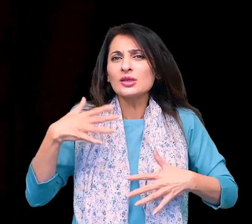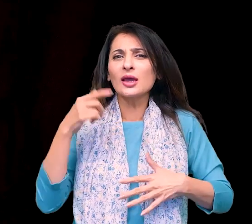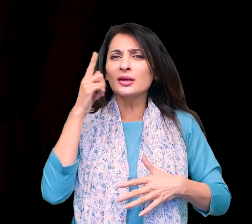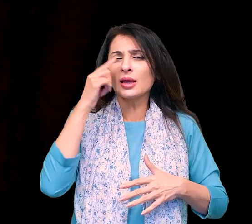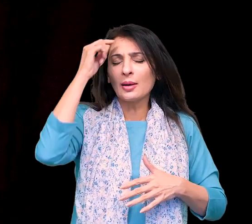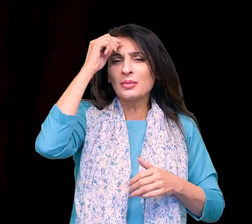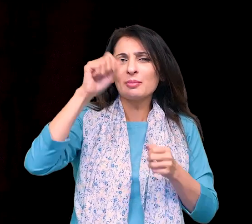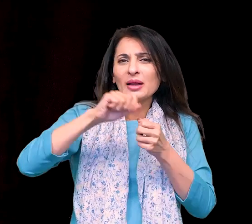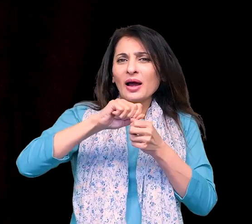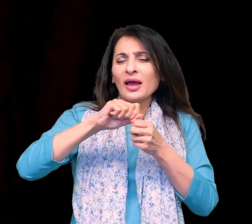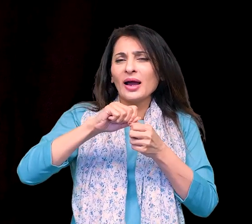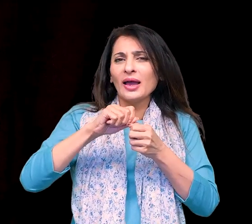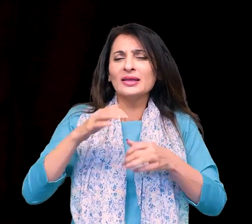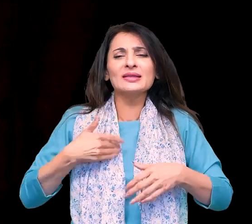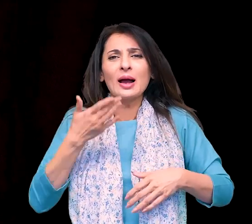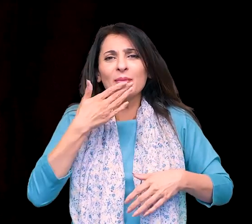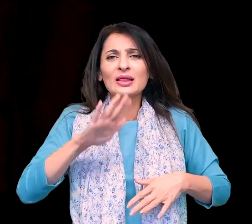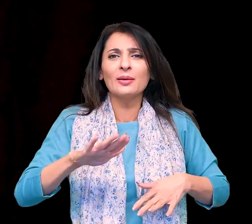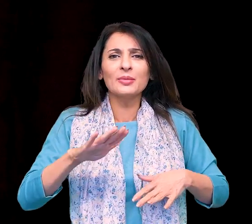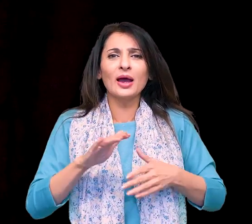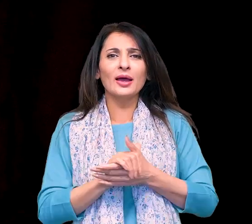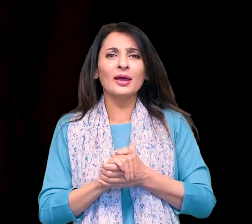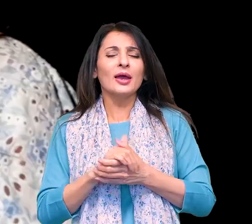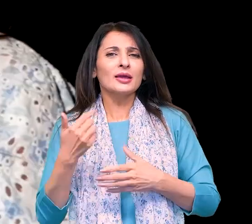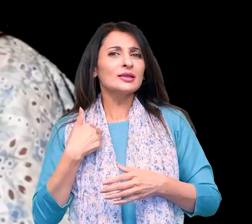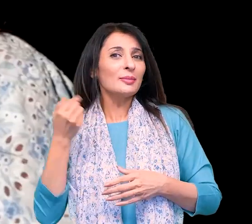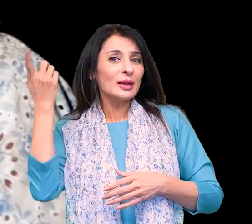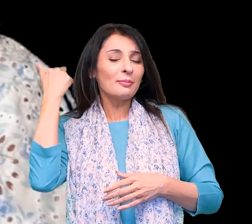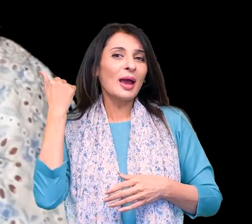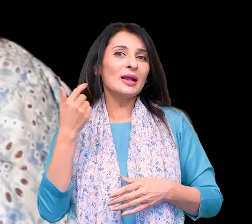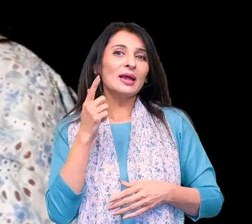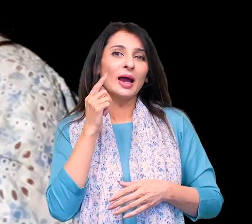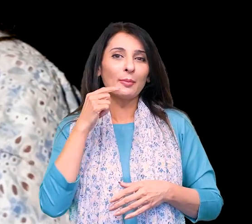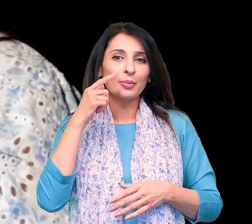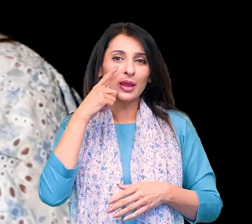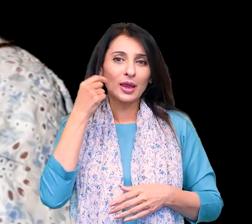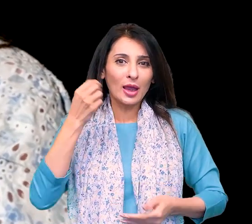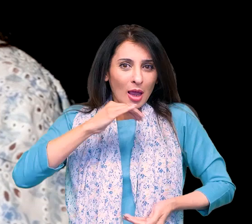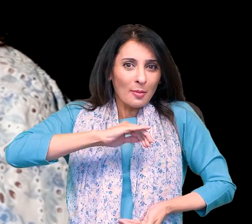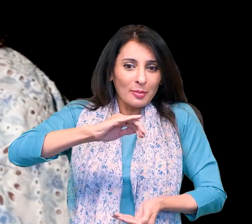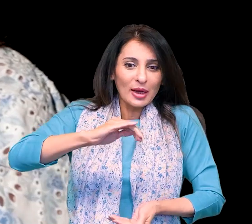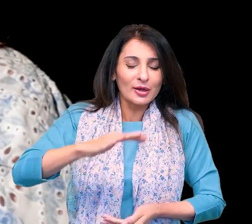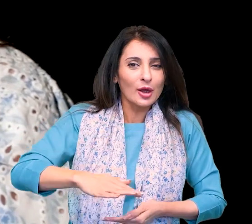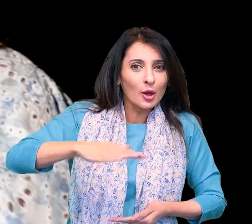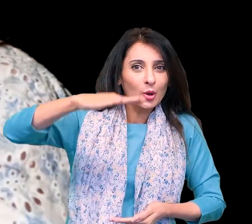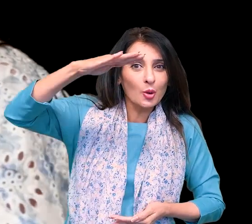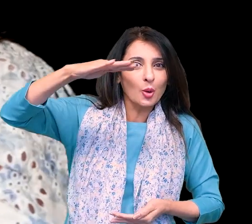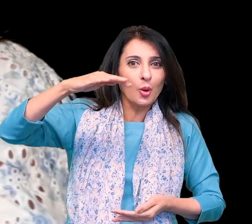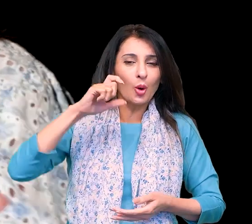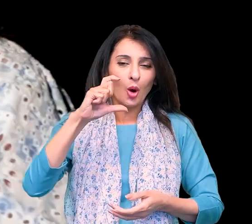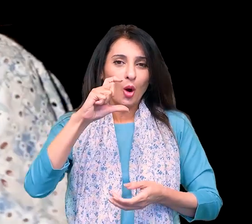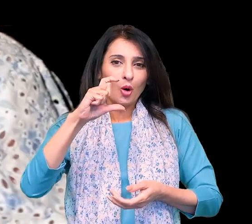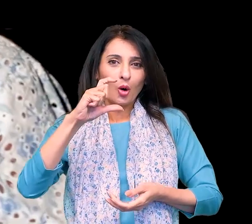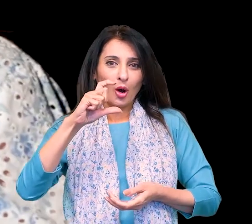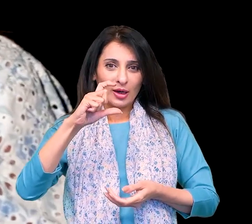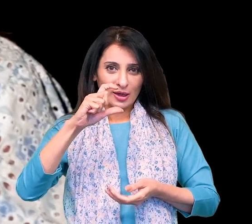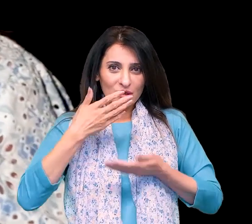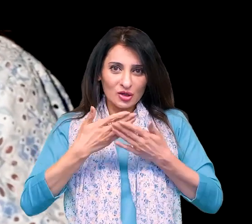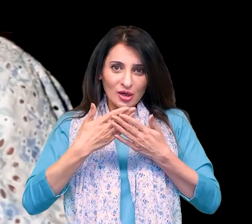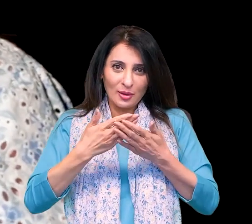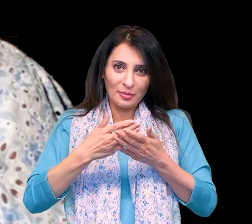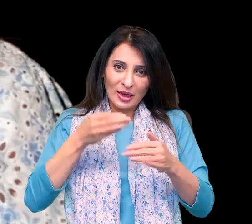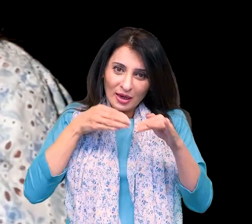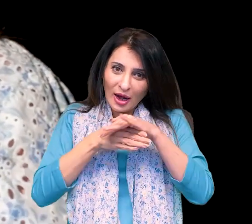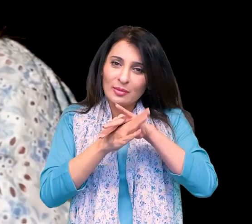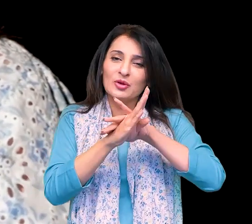because when I was preparing my eldest son for HSN, like a very tortuous journey in the sense that there is a lot to cram